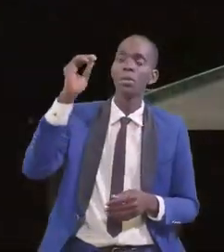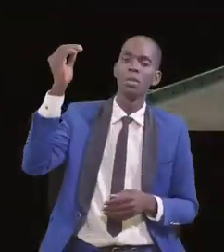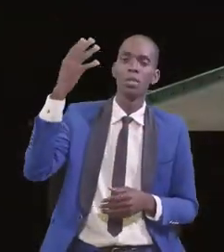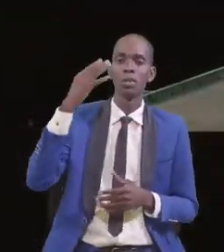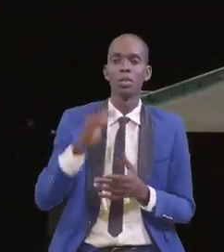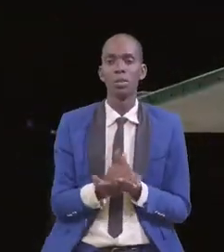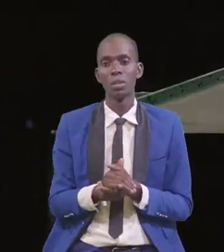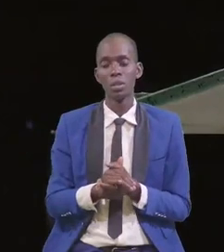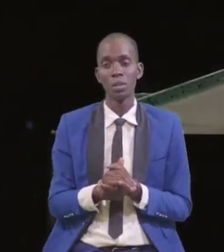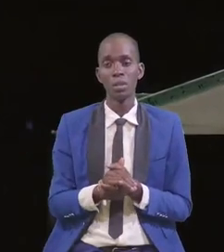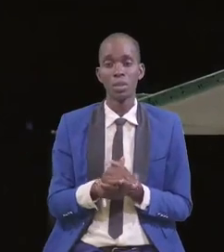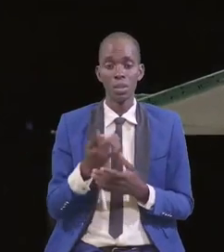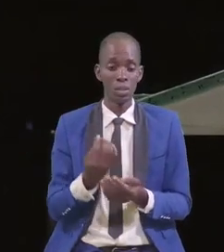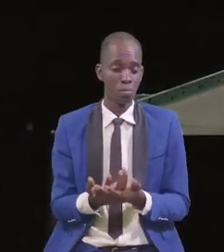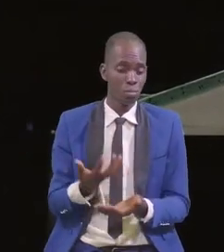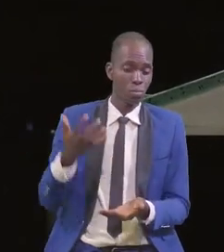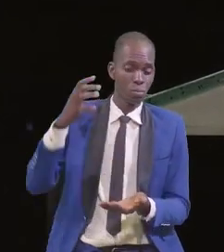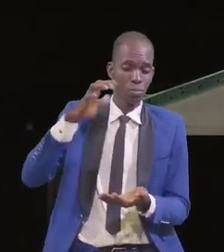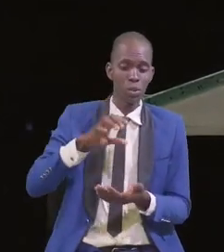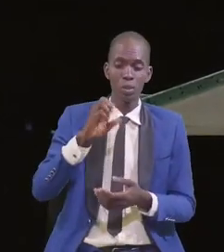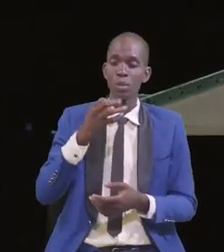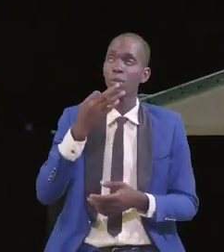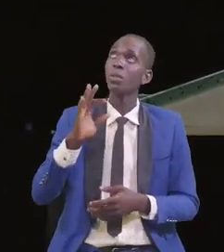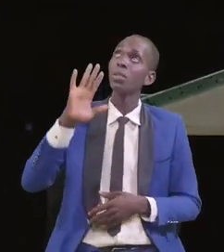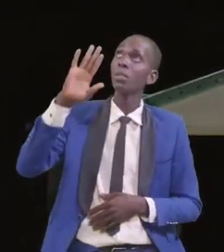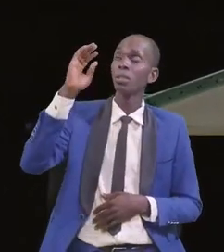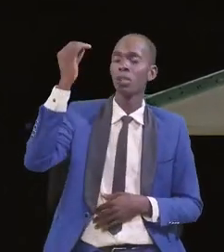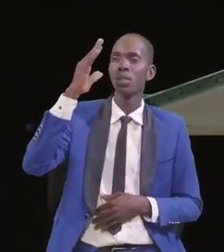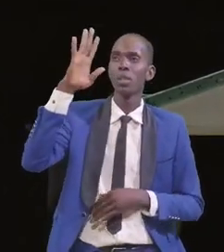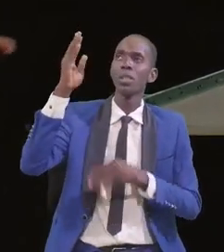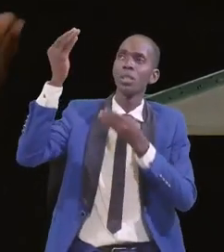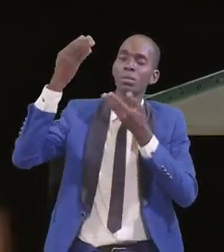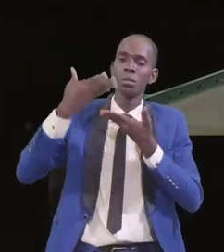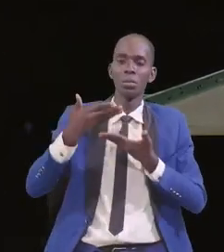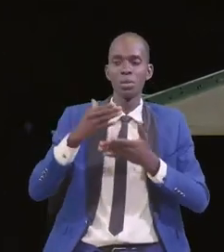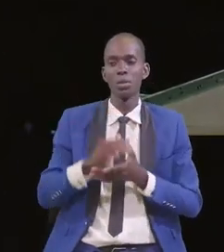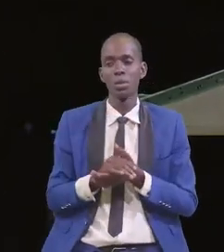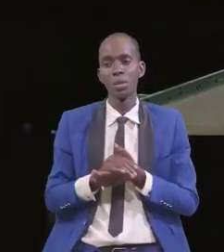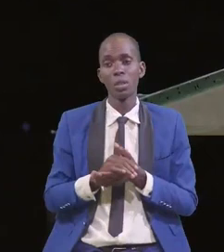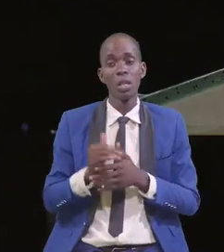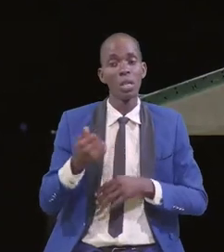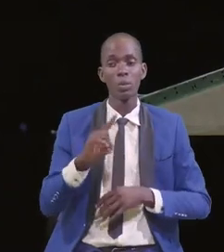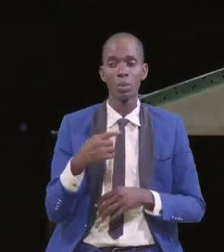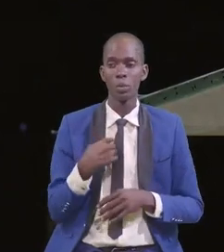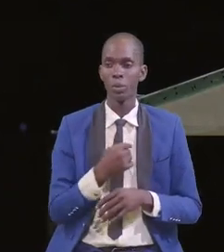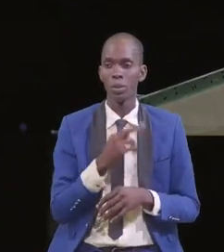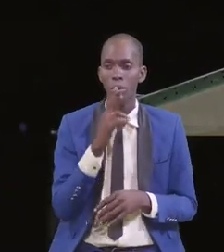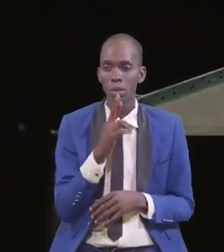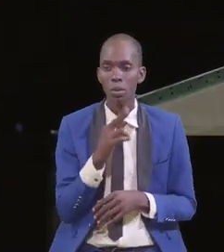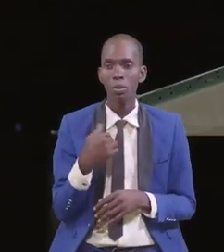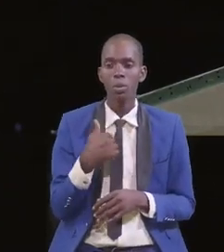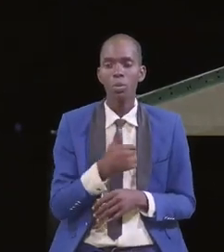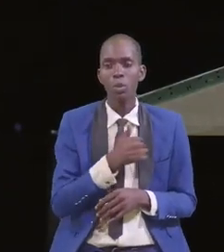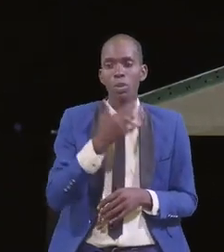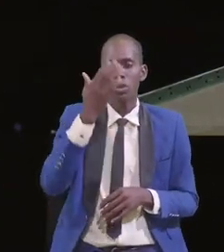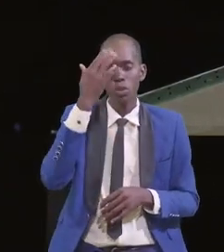the riches of His grace He grants unto us. Anywhere we are, we know